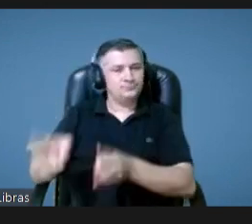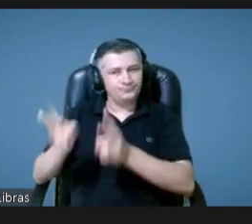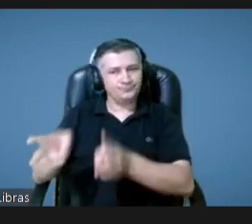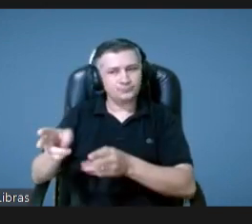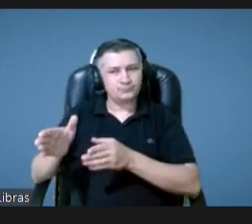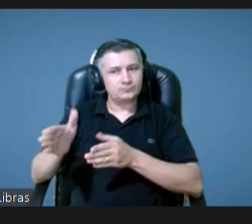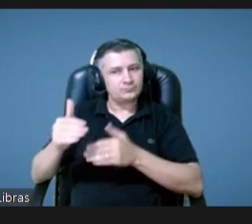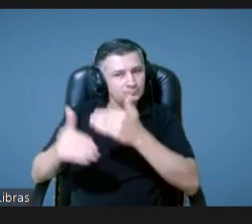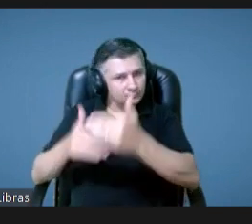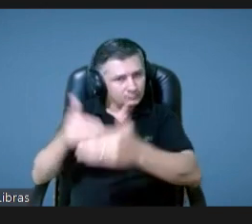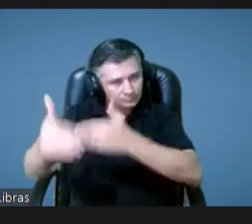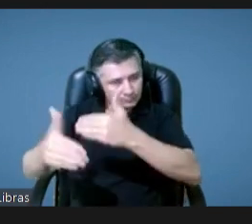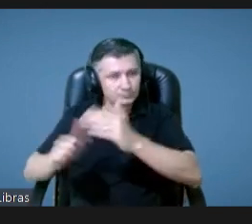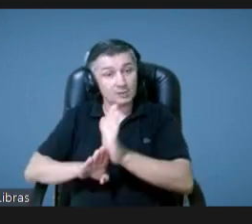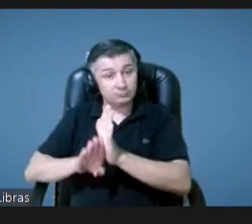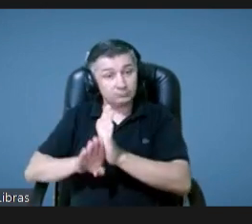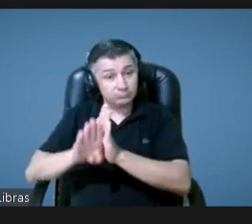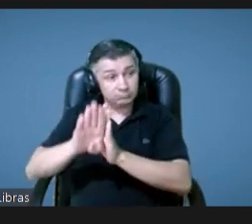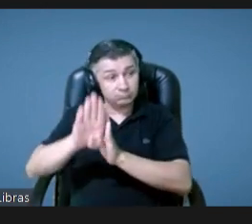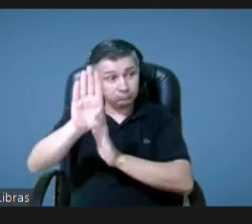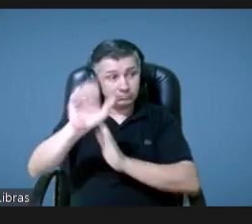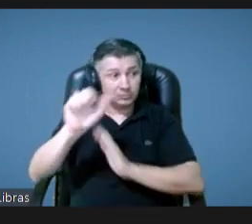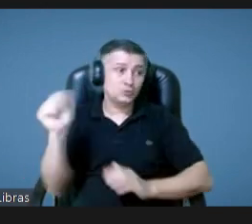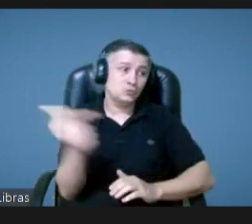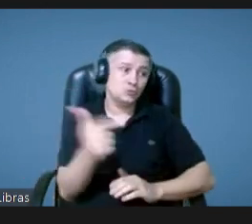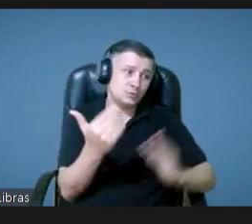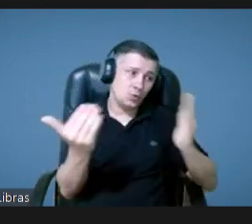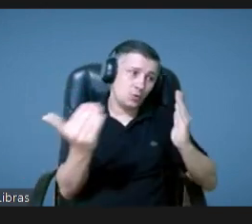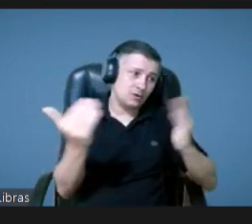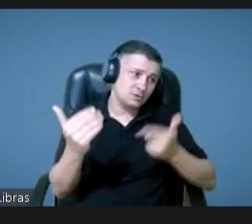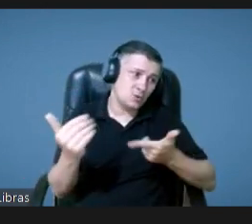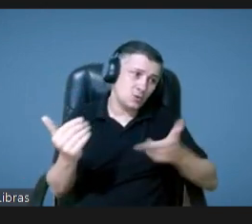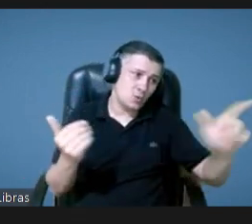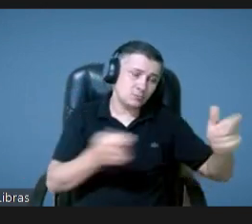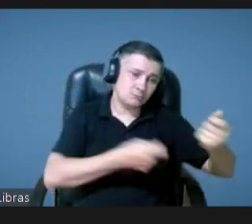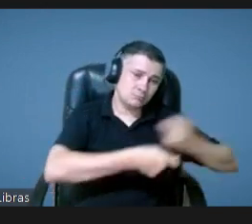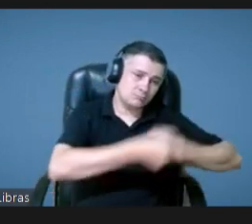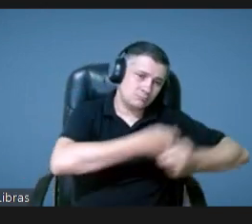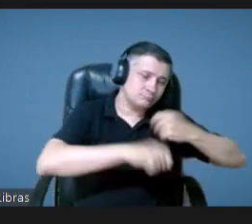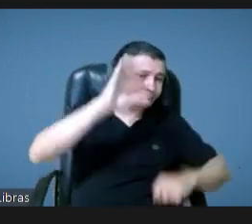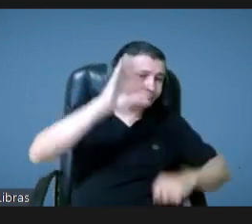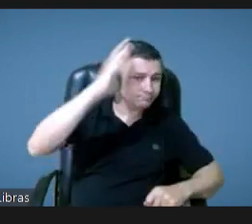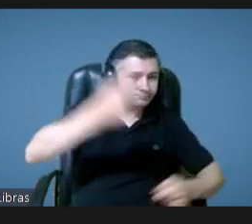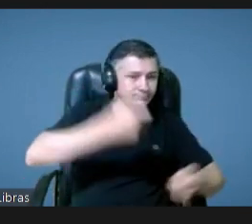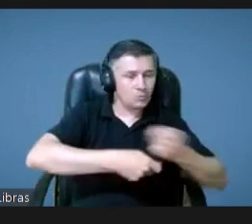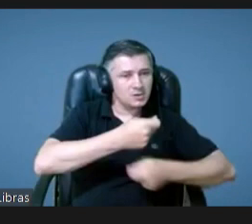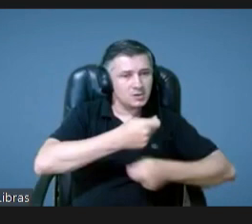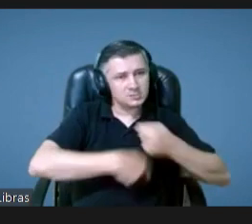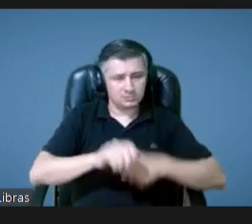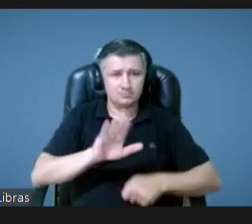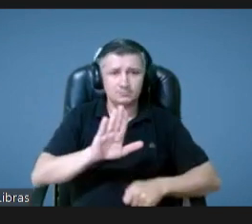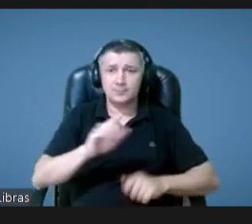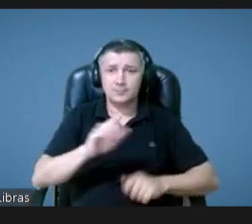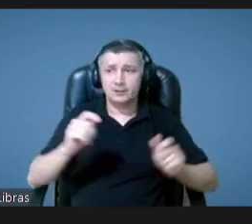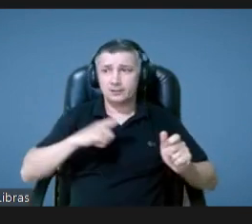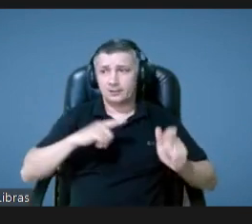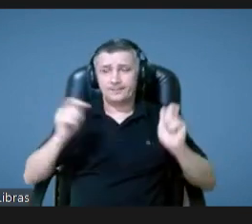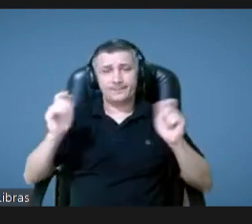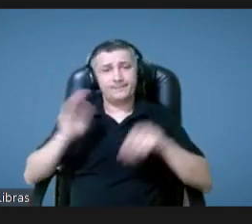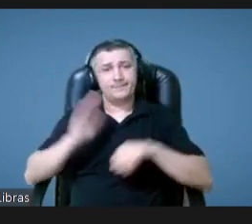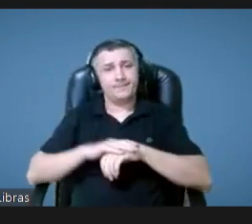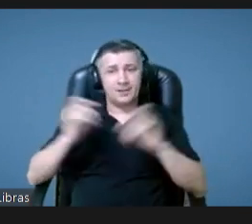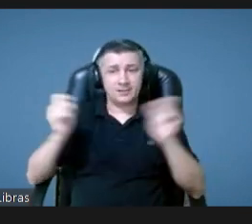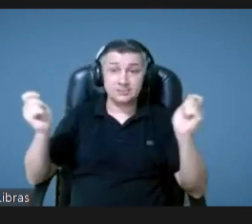unit to continue to grow in terms of generating